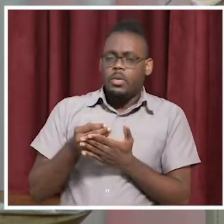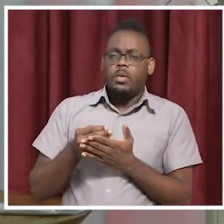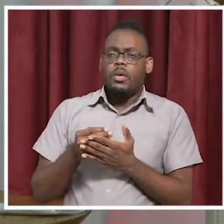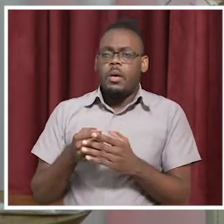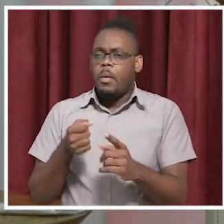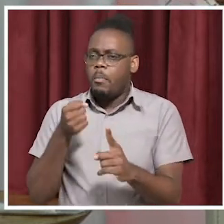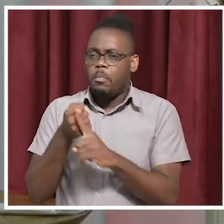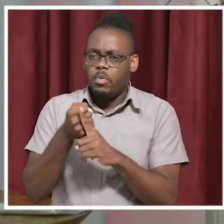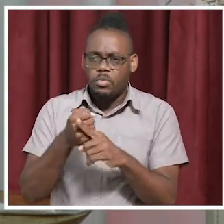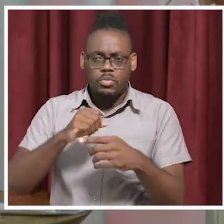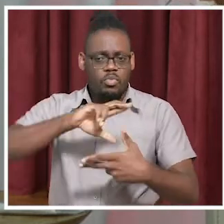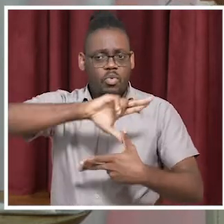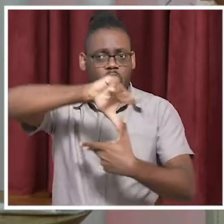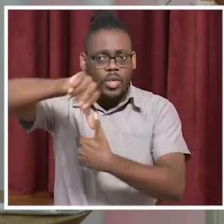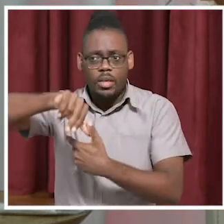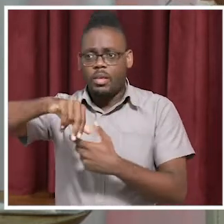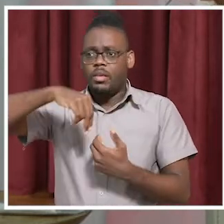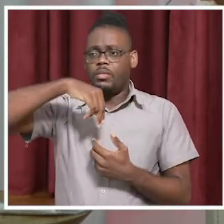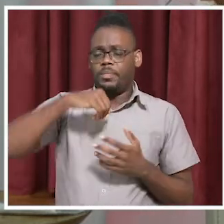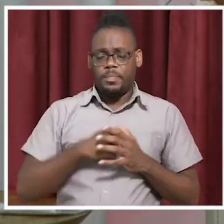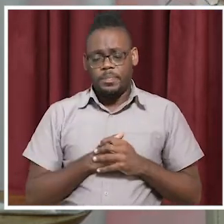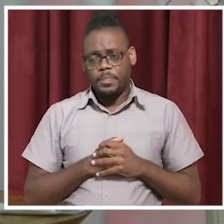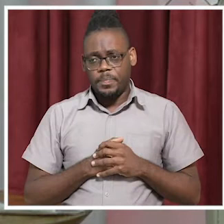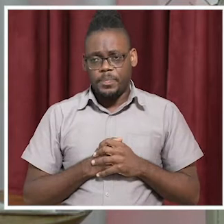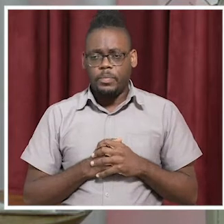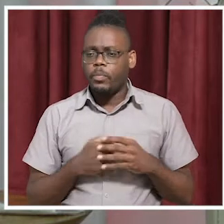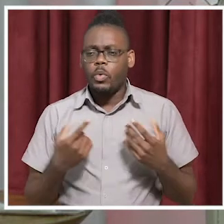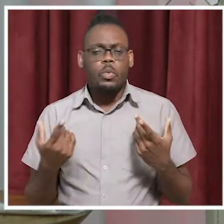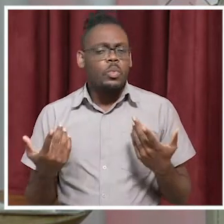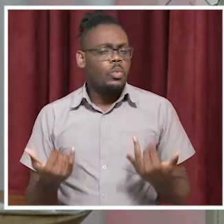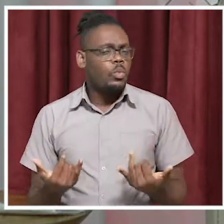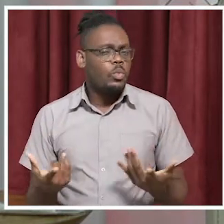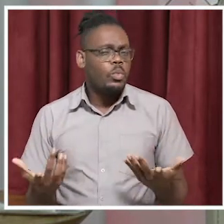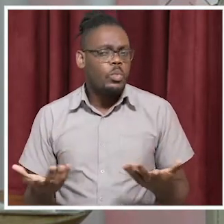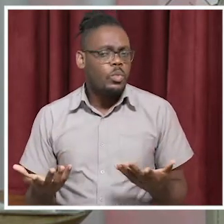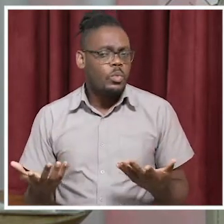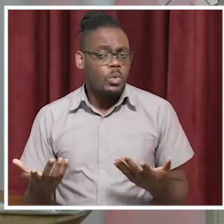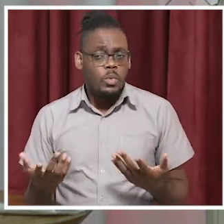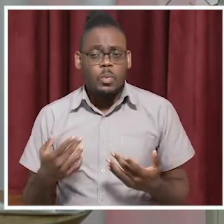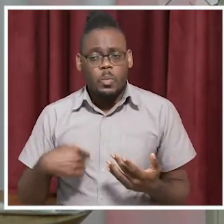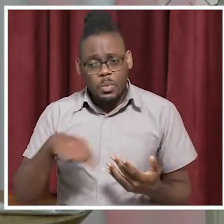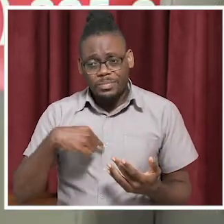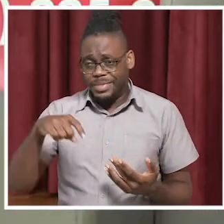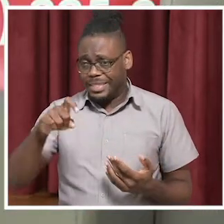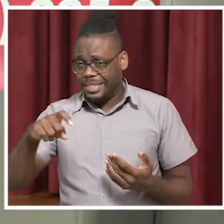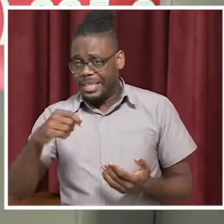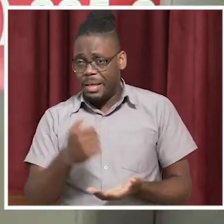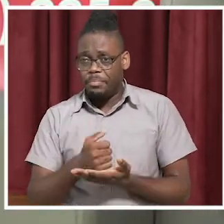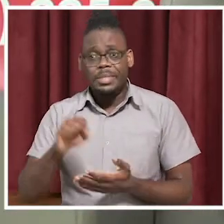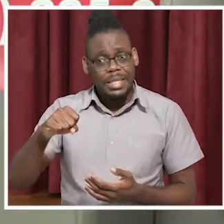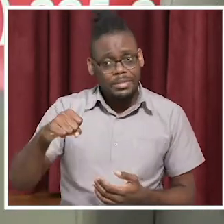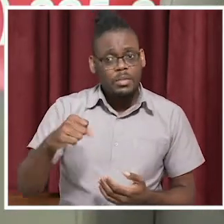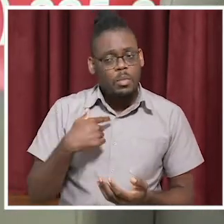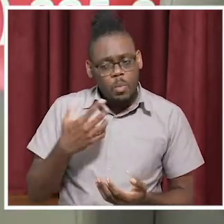mentioned before, that 7-day time period is your maximum, I imagine, because you want that quickly. That's correct. You want to get those people back on their feet as quickly as